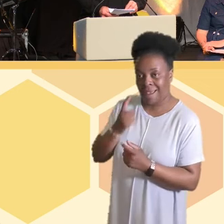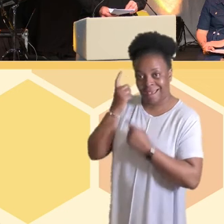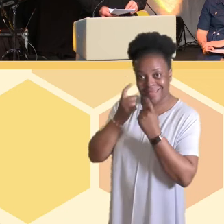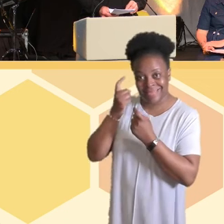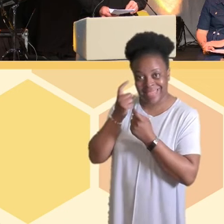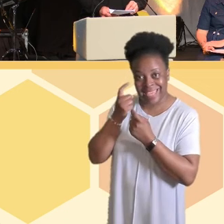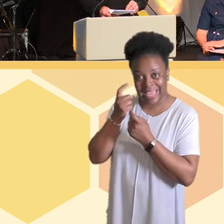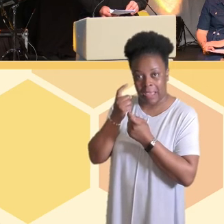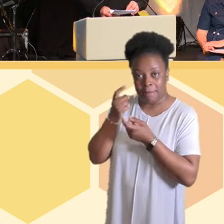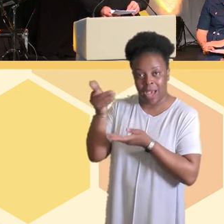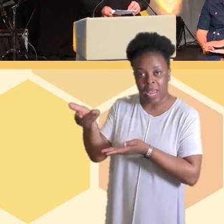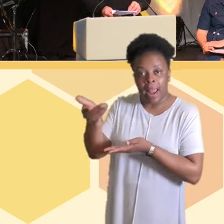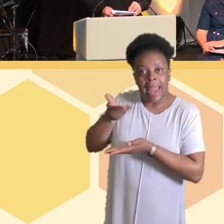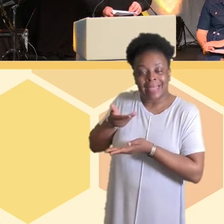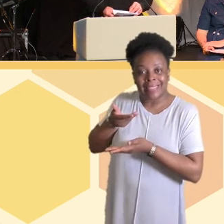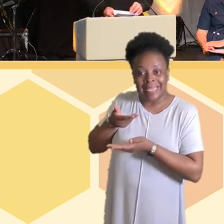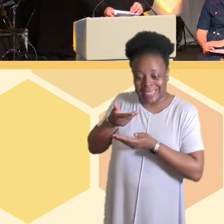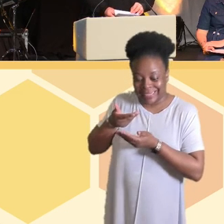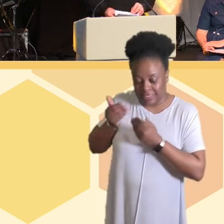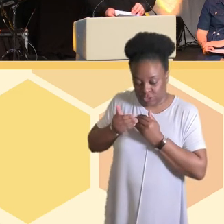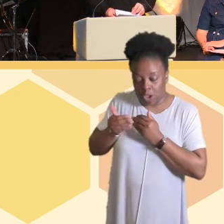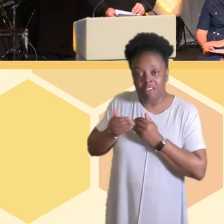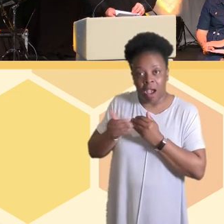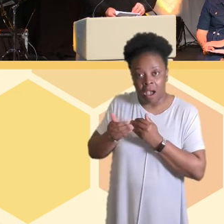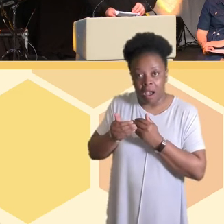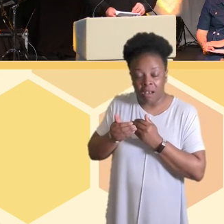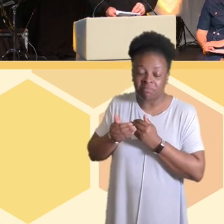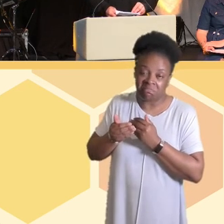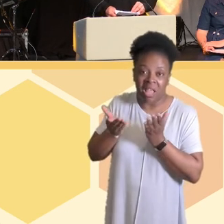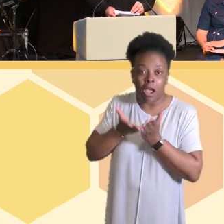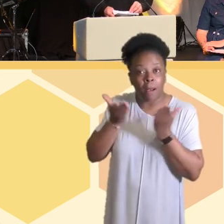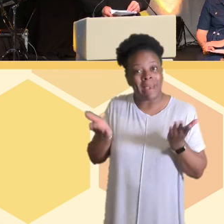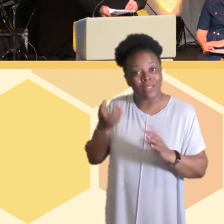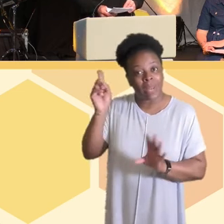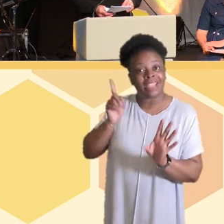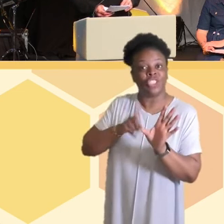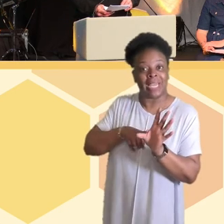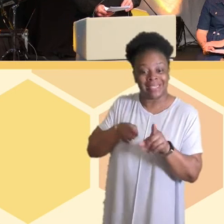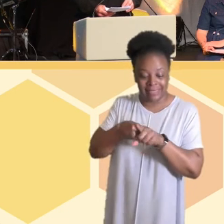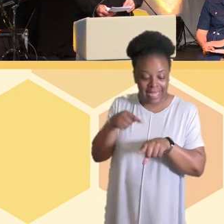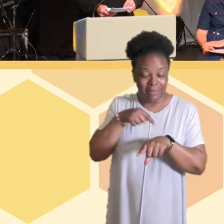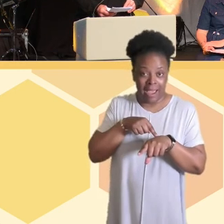2022 are lower than the same point in 2020, which was a low year.